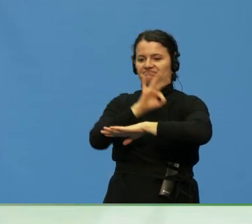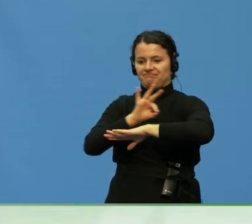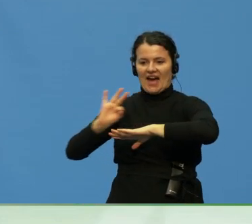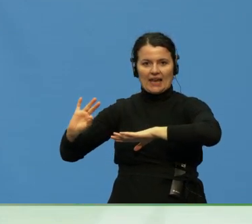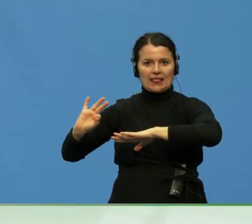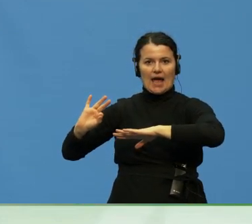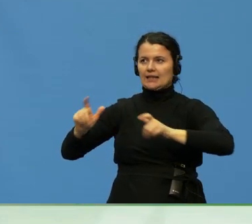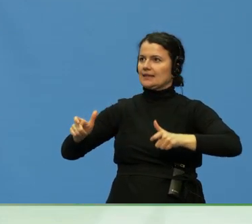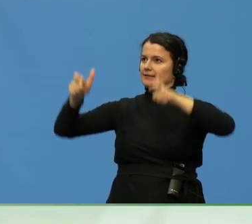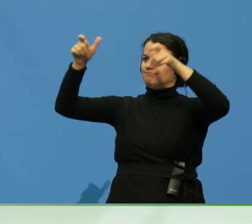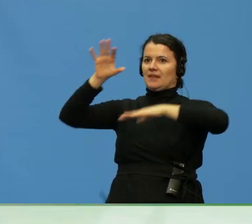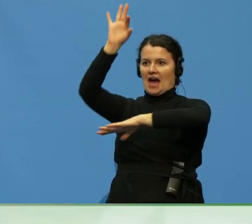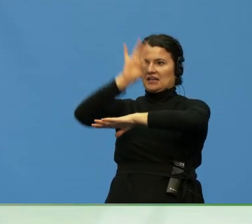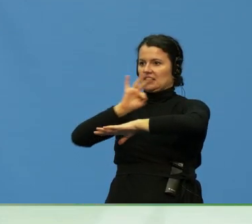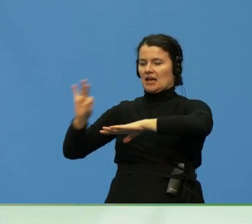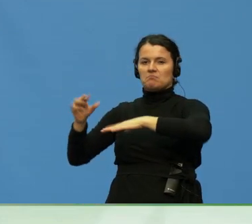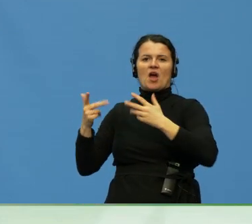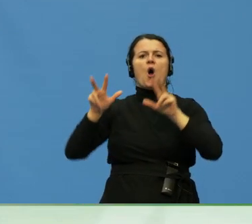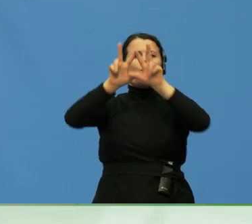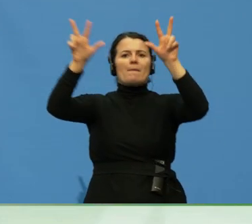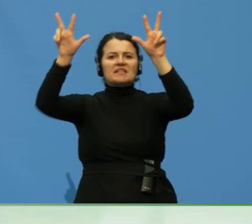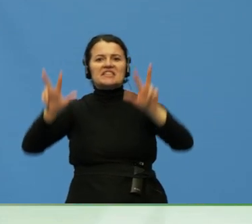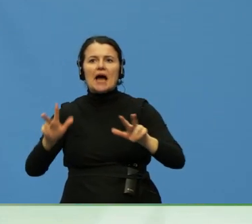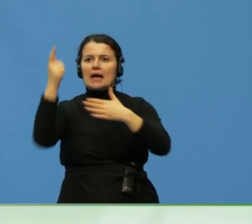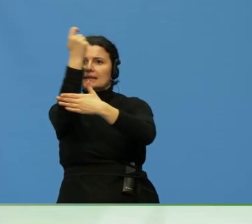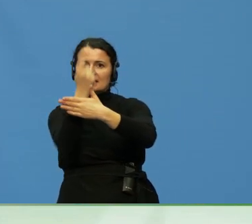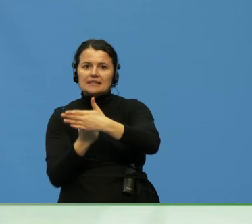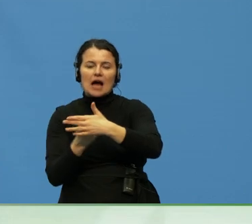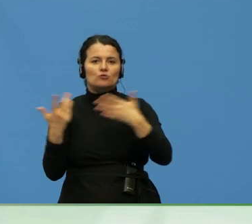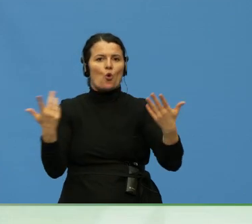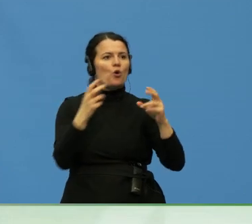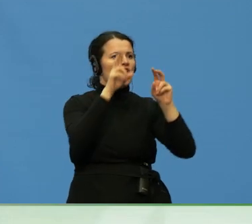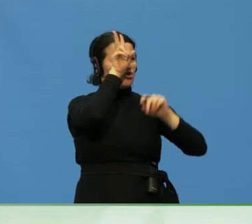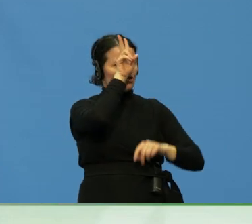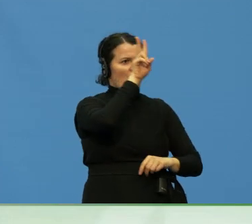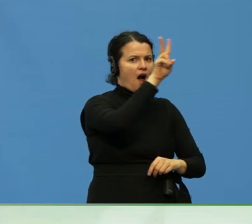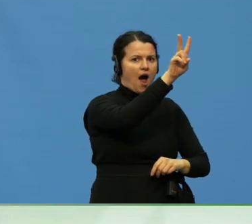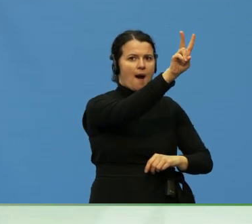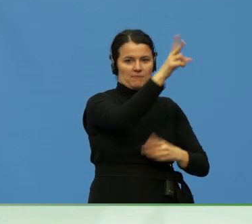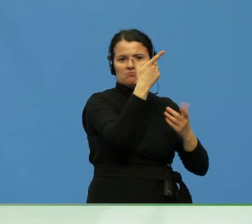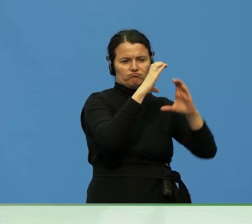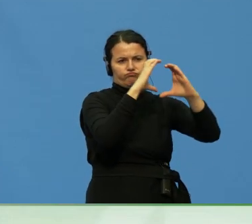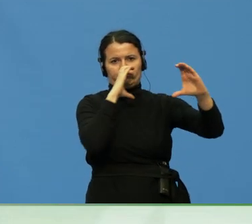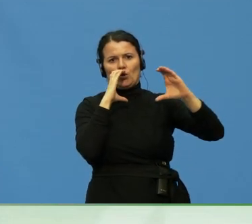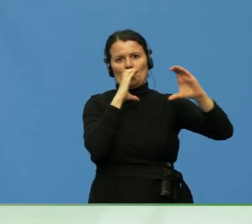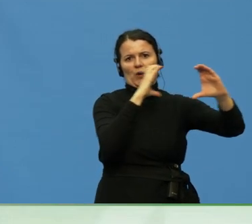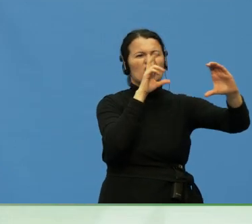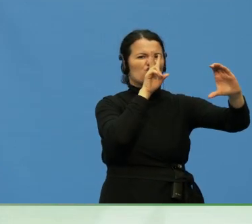designing Vienna's tram system, you know that you're going to have some travelers and some people who are